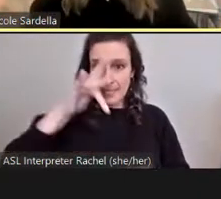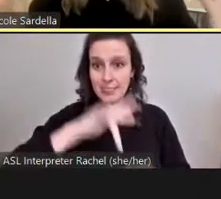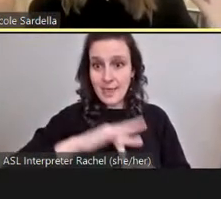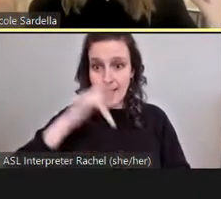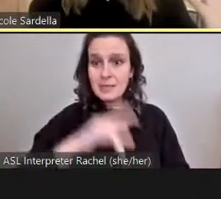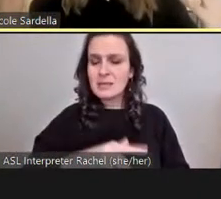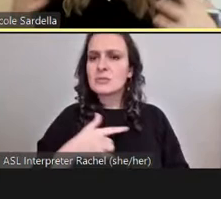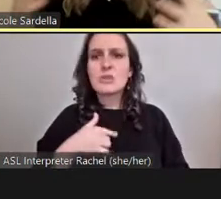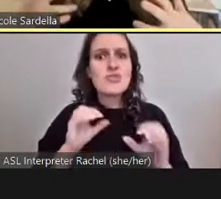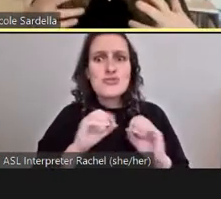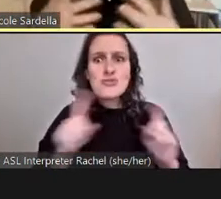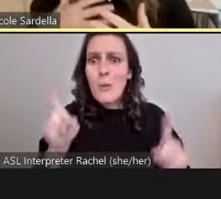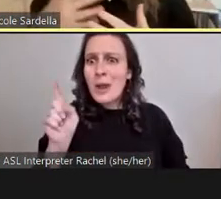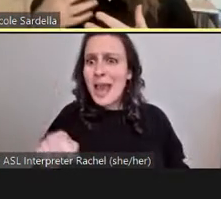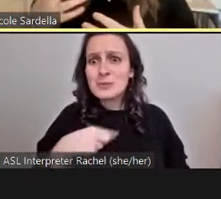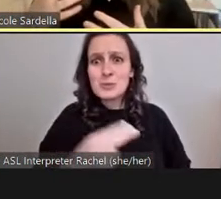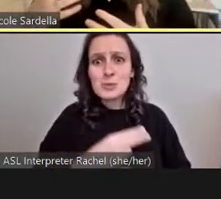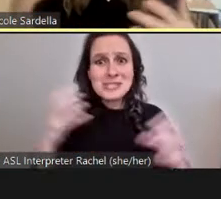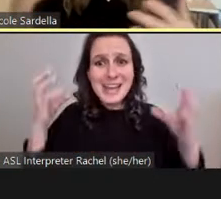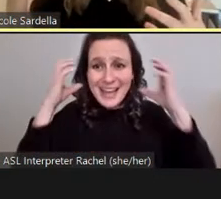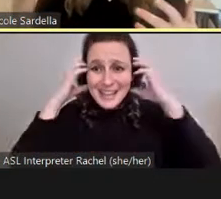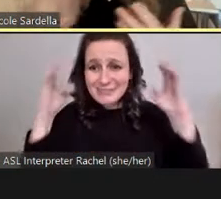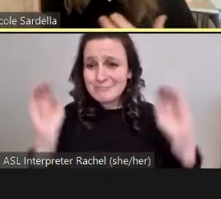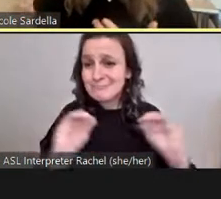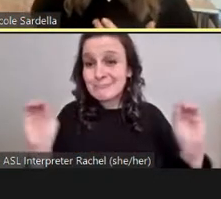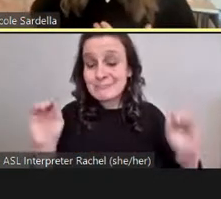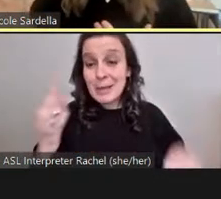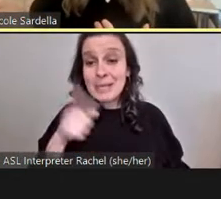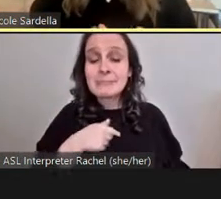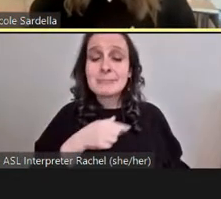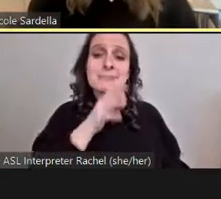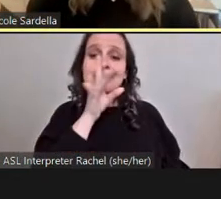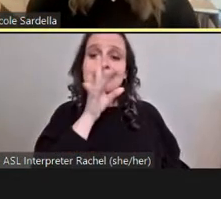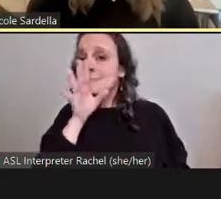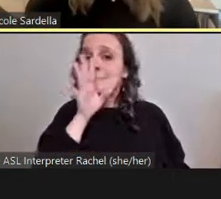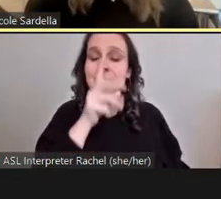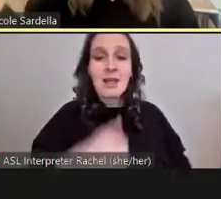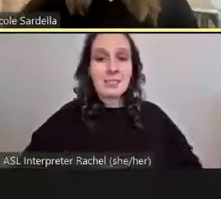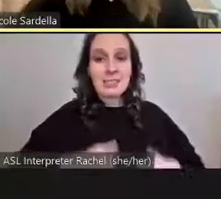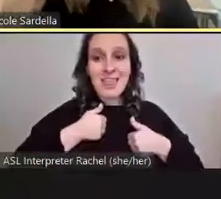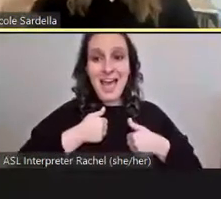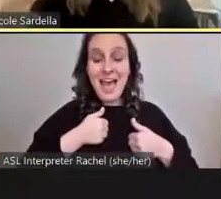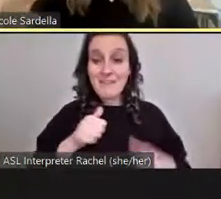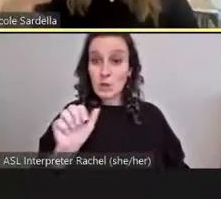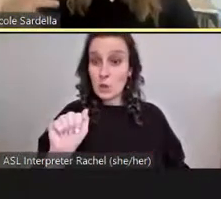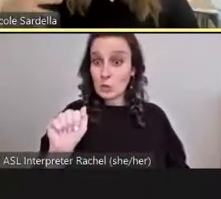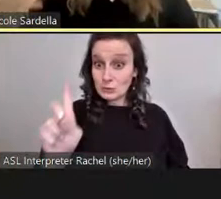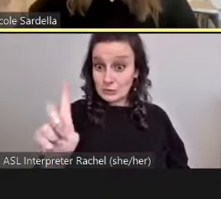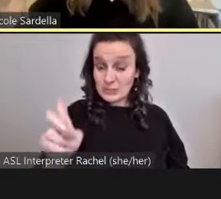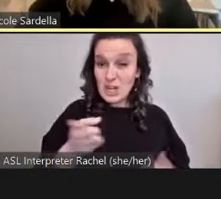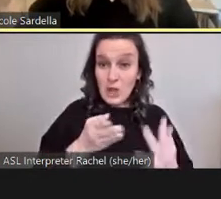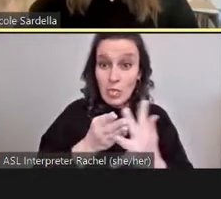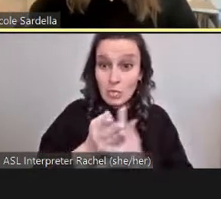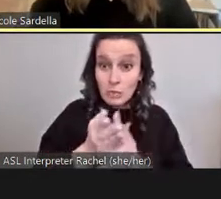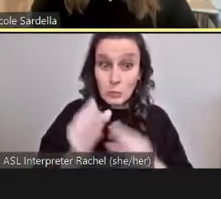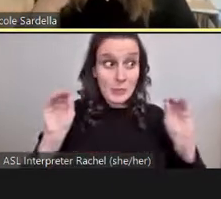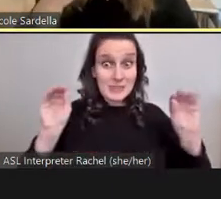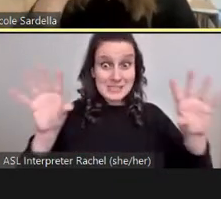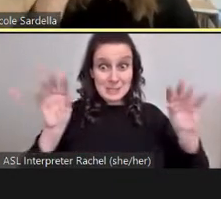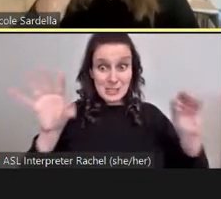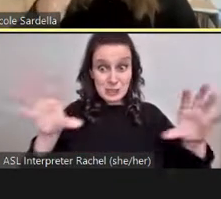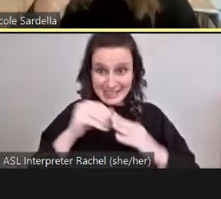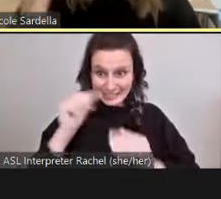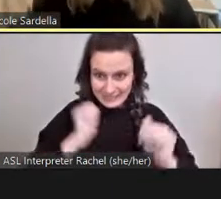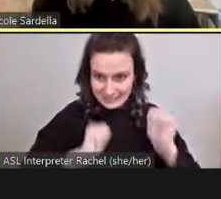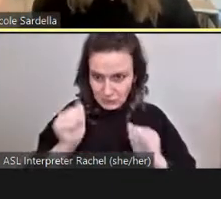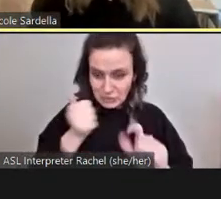no one needed to use a headset because I was providing live audio description through the speakers of the theater.